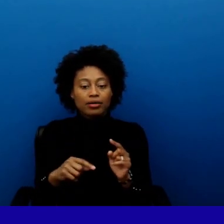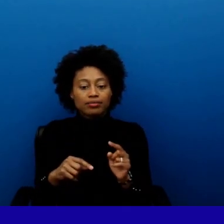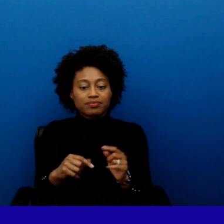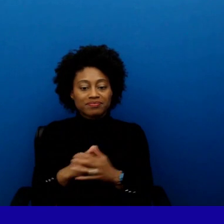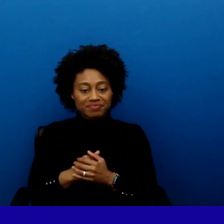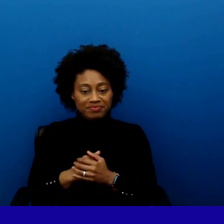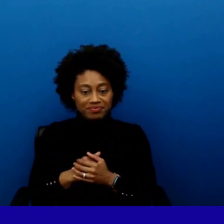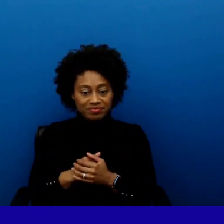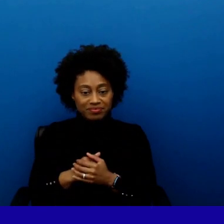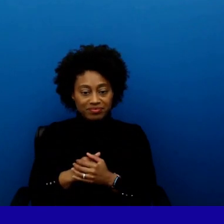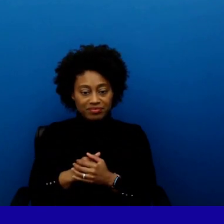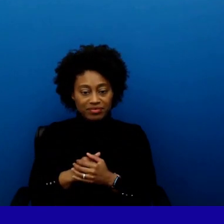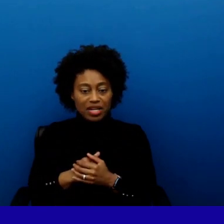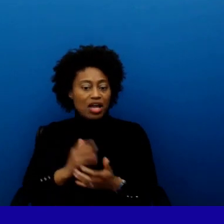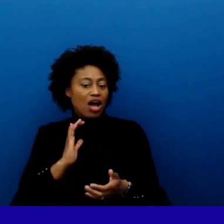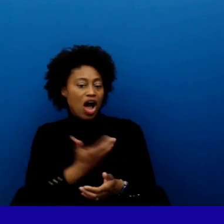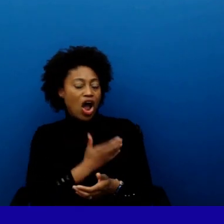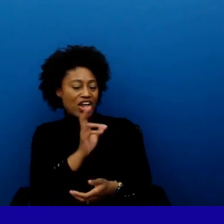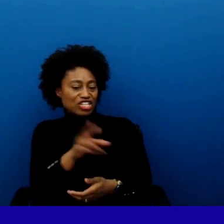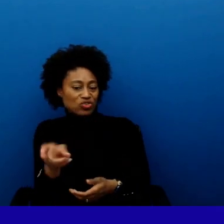my alarm. Um,